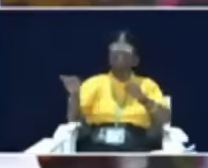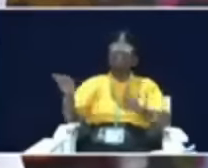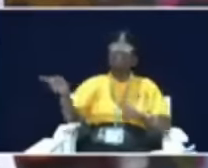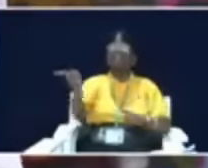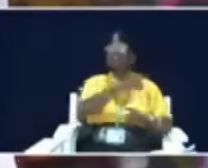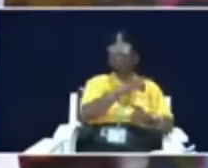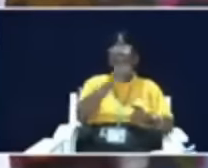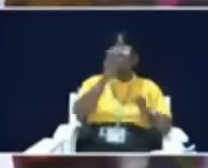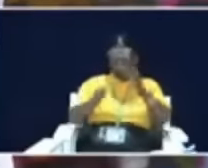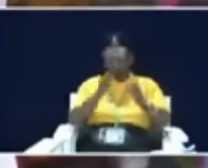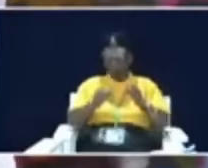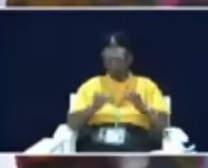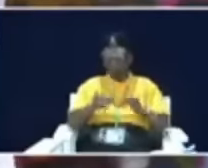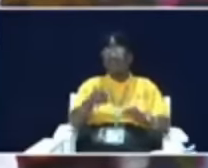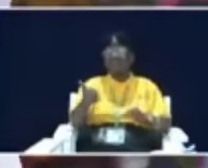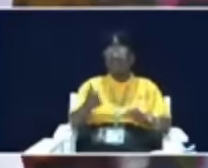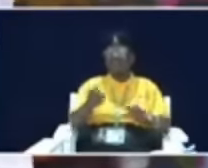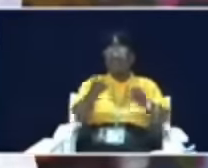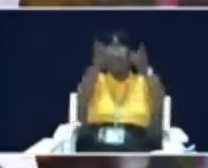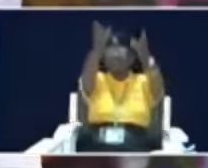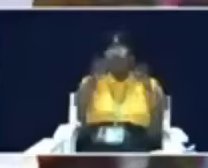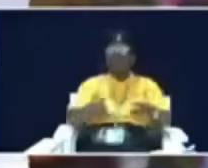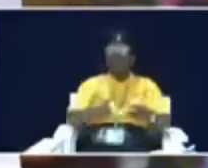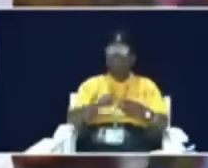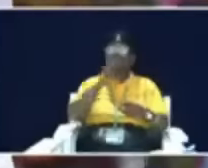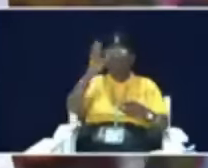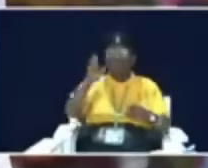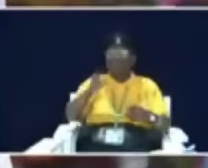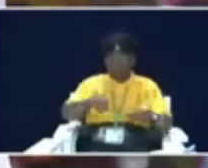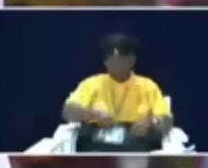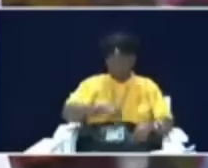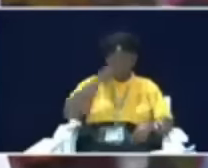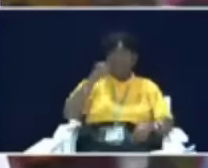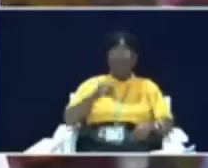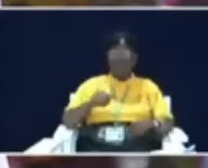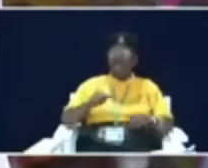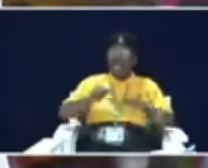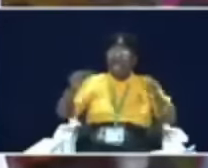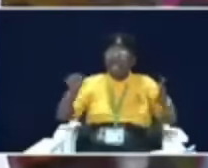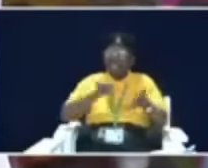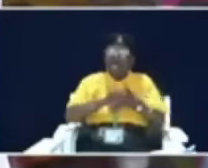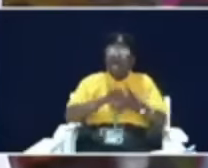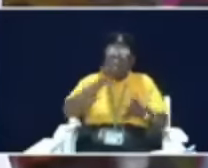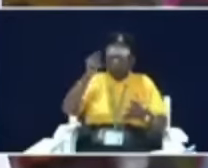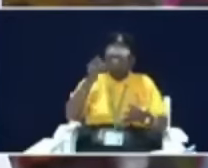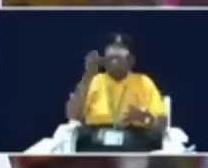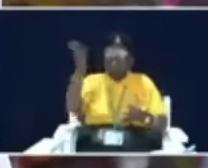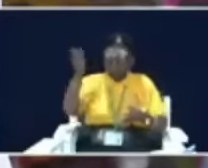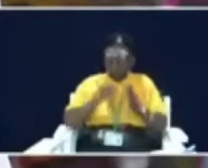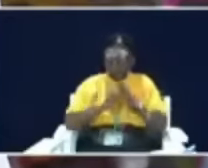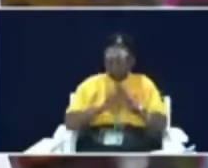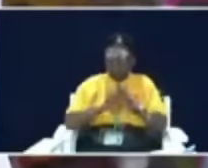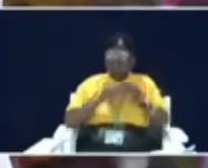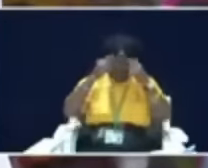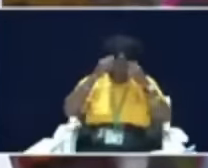If others want to be proud, hey, that's their own concern. Be humble.